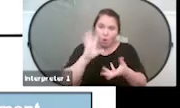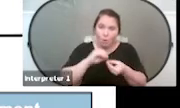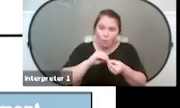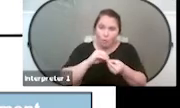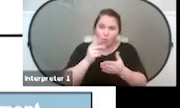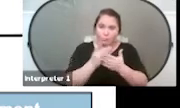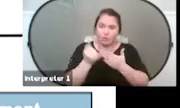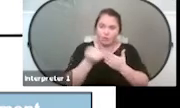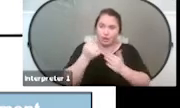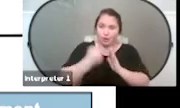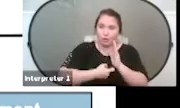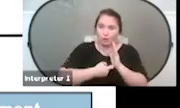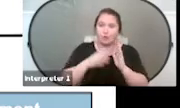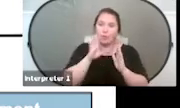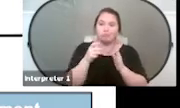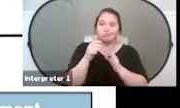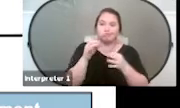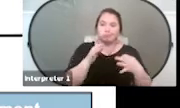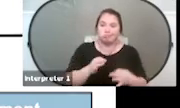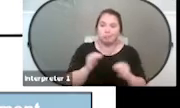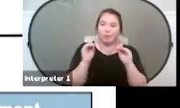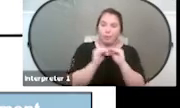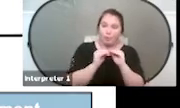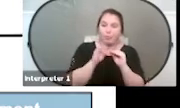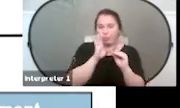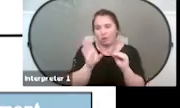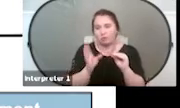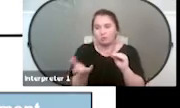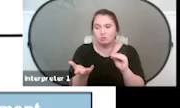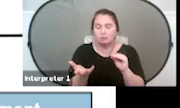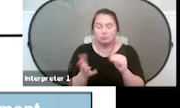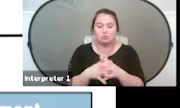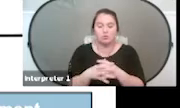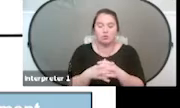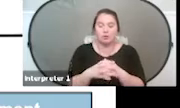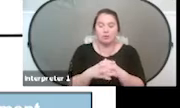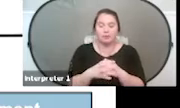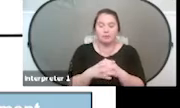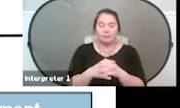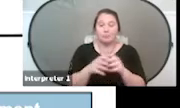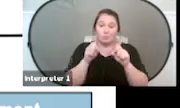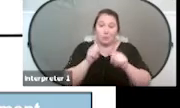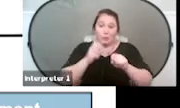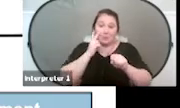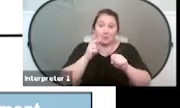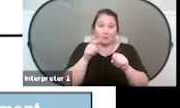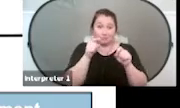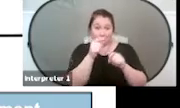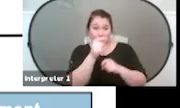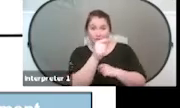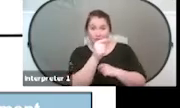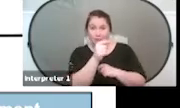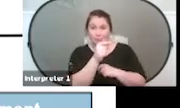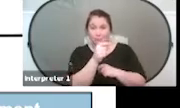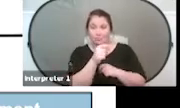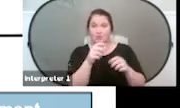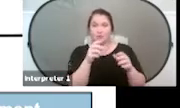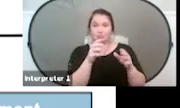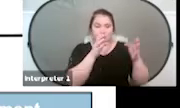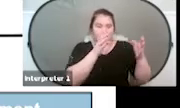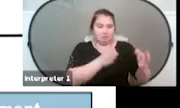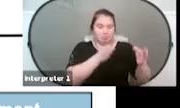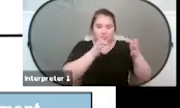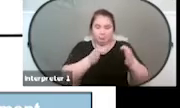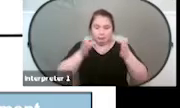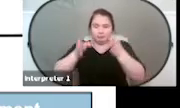and I'll explain a little bit about what that is. But you'll see here on this slide, we've broken it out into 4